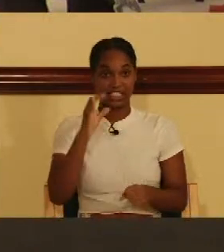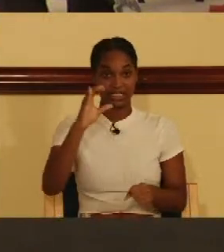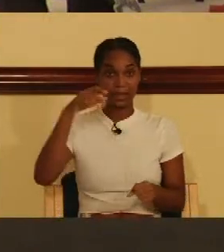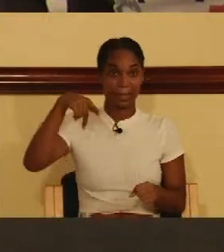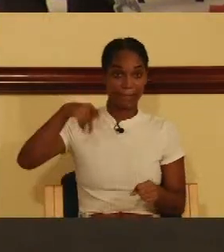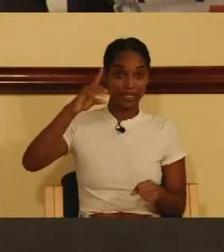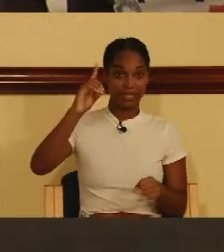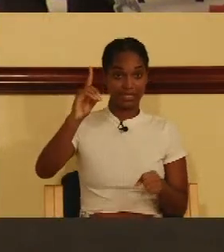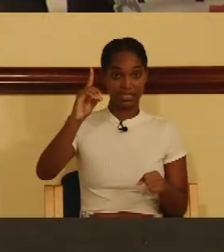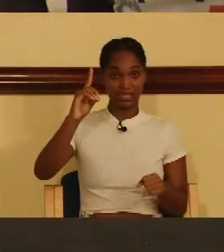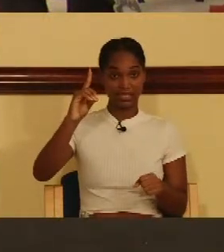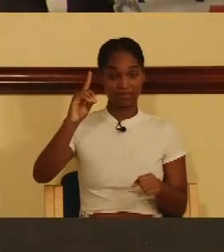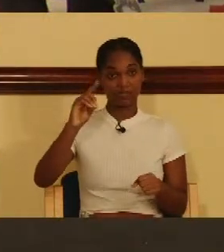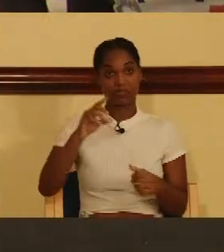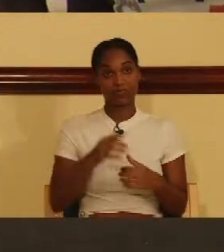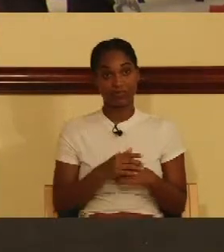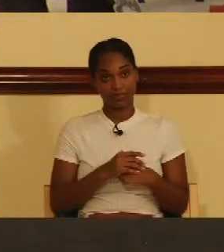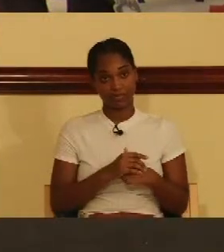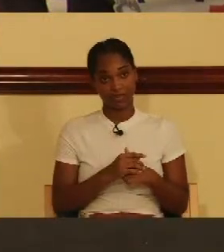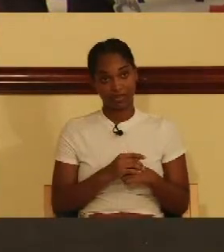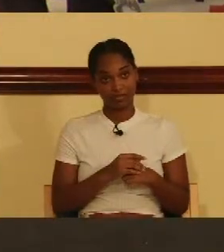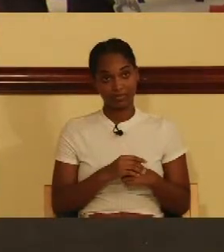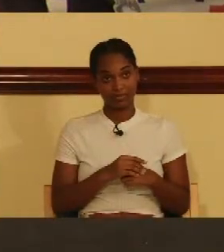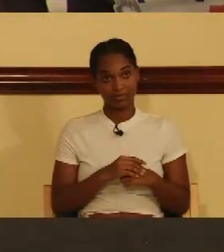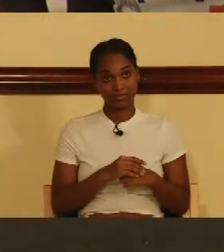JCPD's functions will be